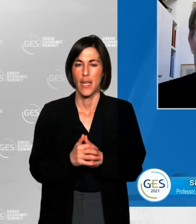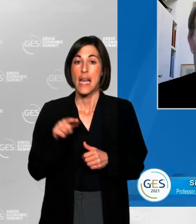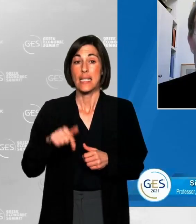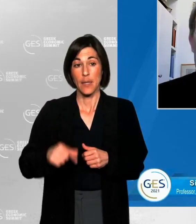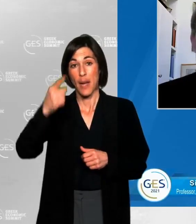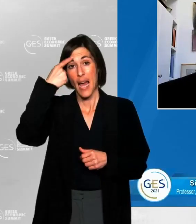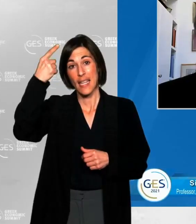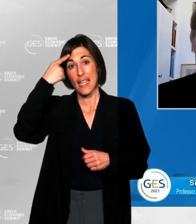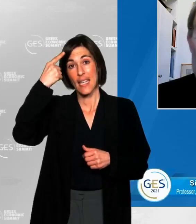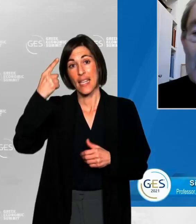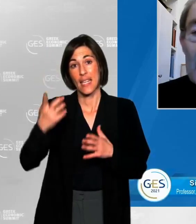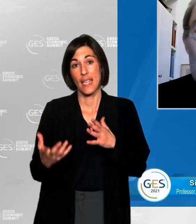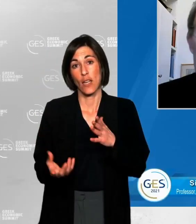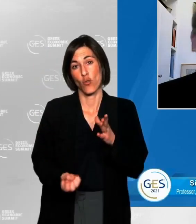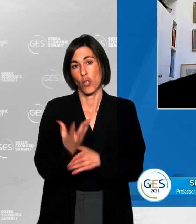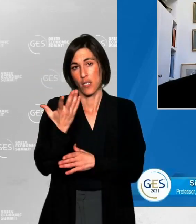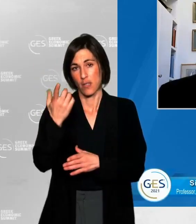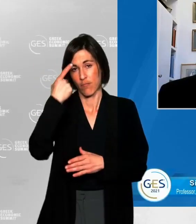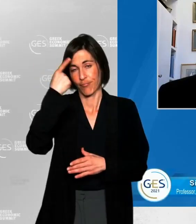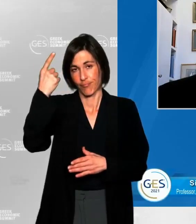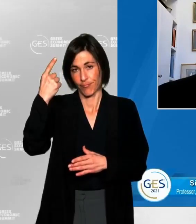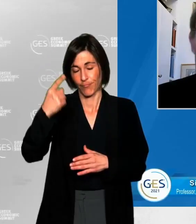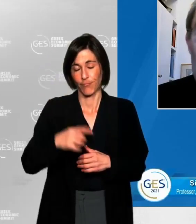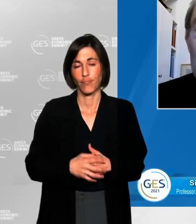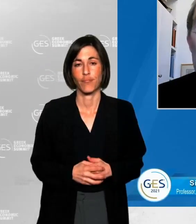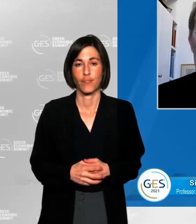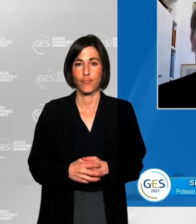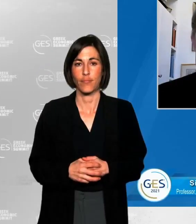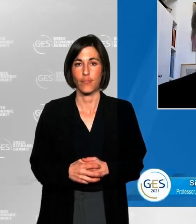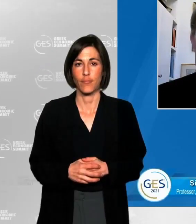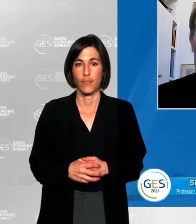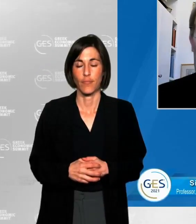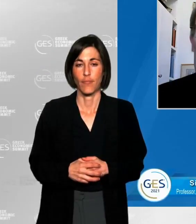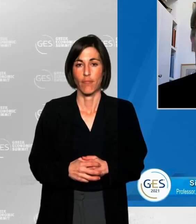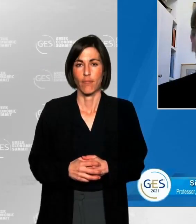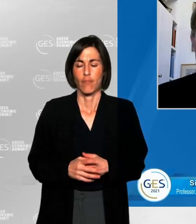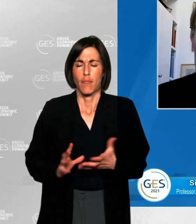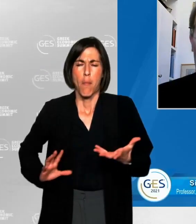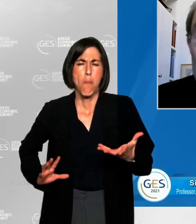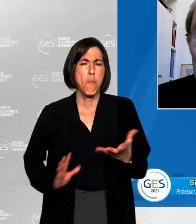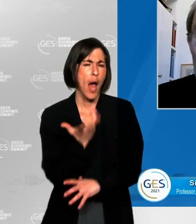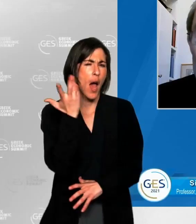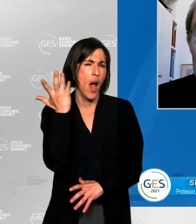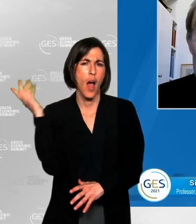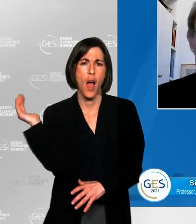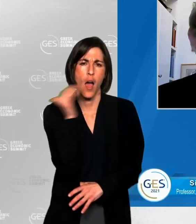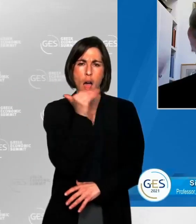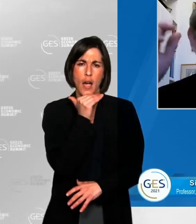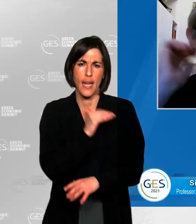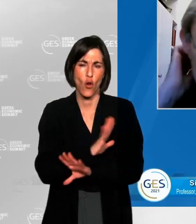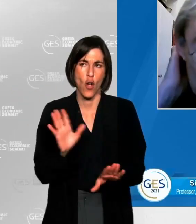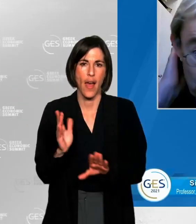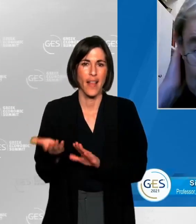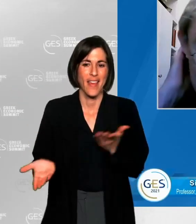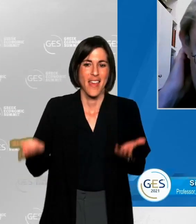taking place at a much faster pace than in the past. It's both invented faster and